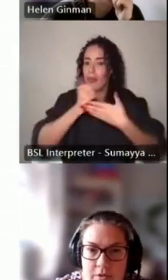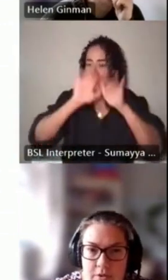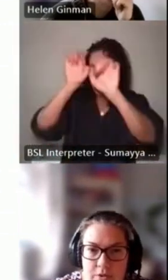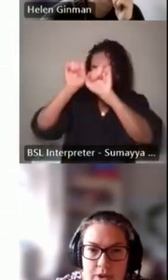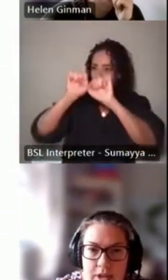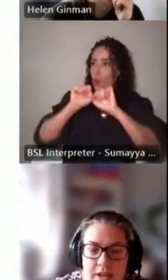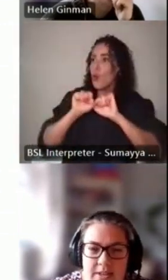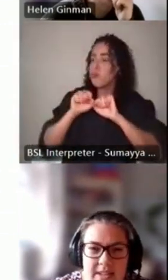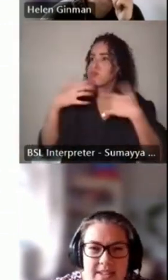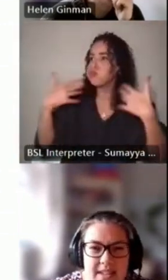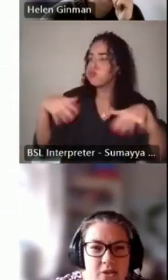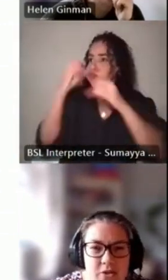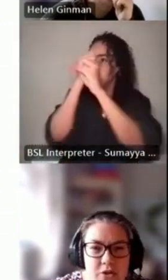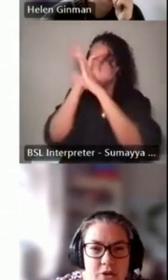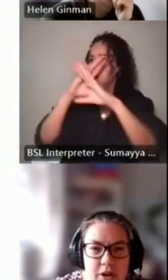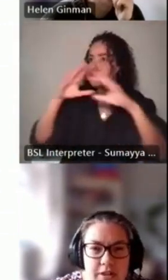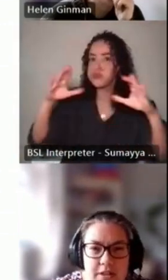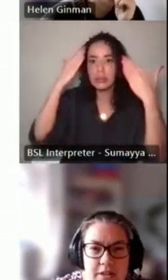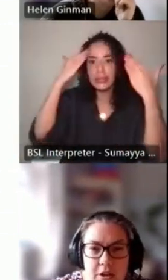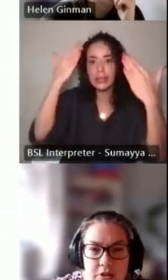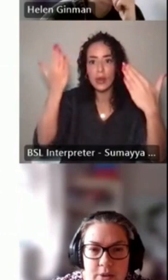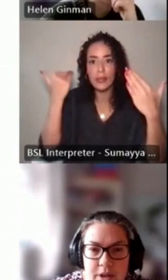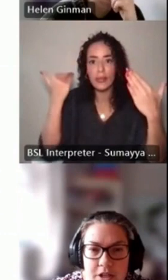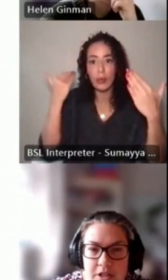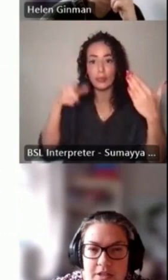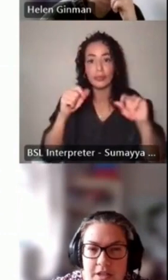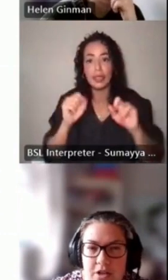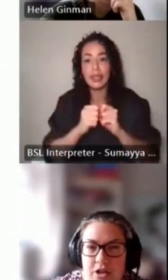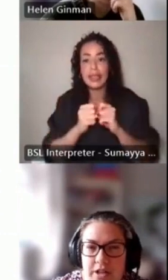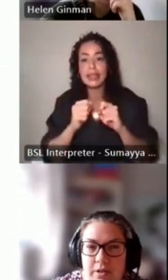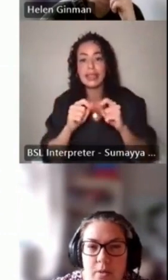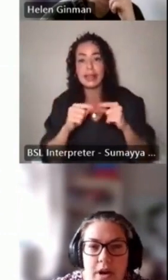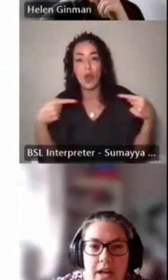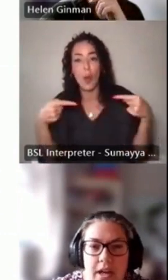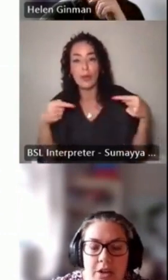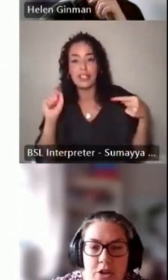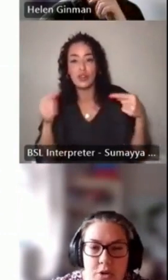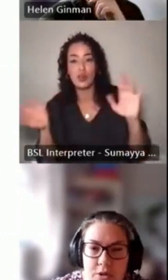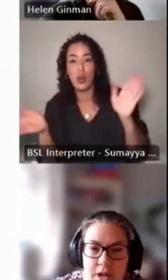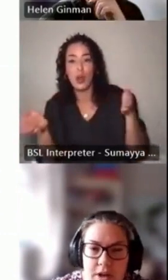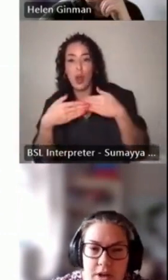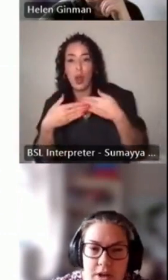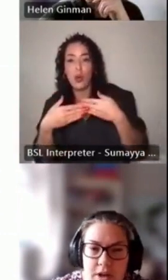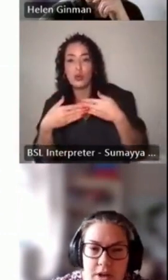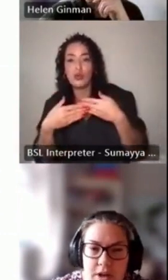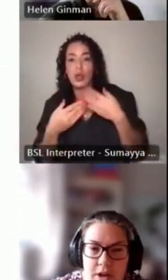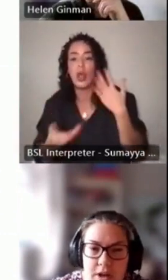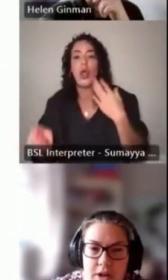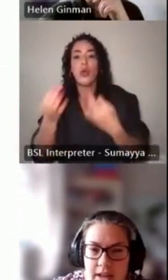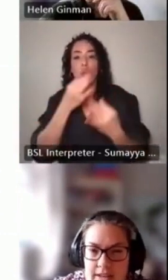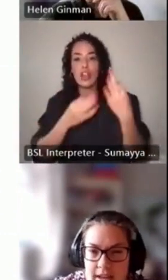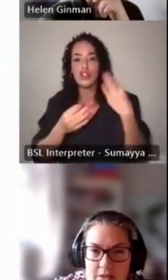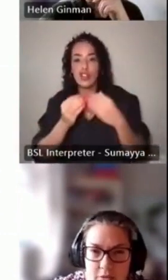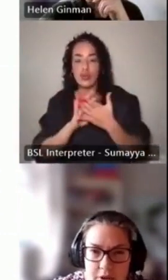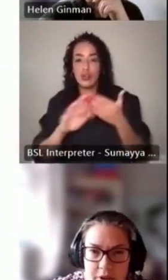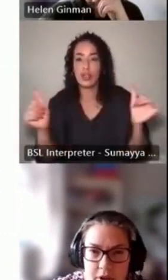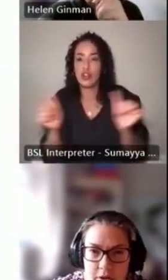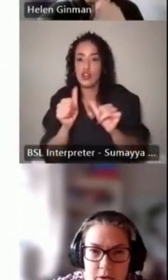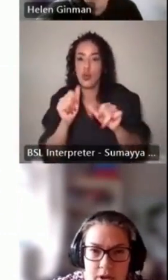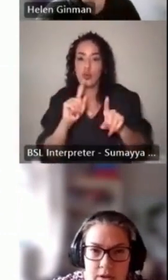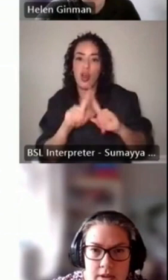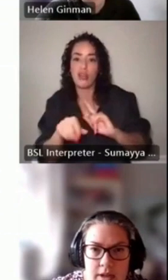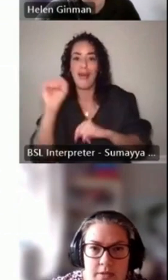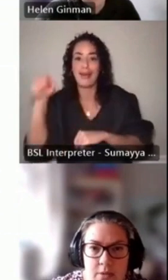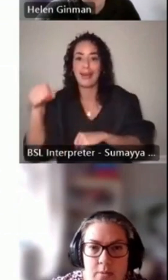have known before. So this is in contrast to closed questions that usually require shorter answers, so a yes or